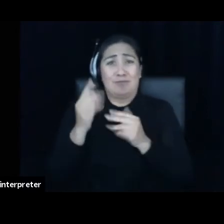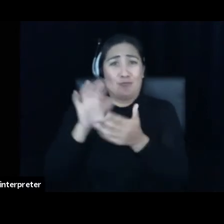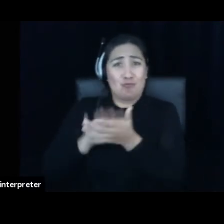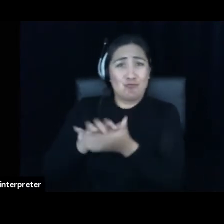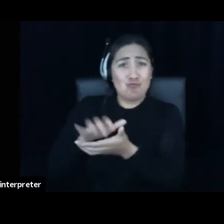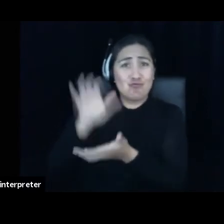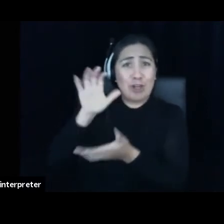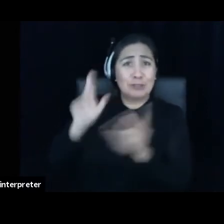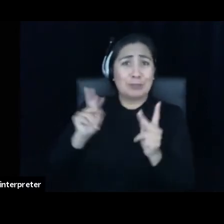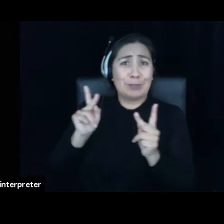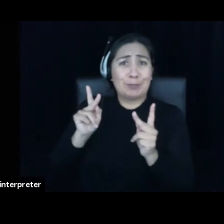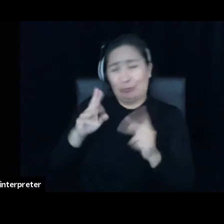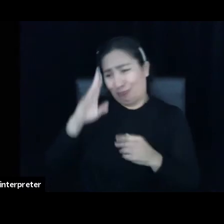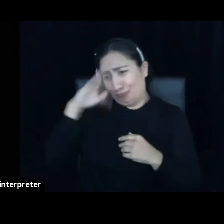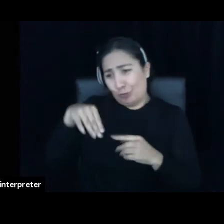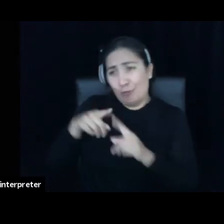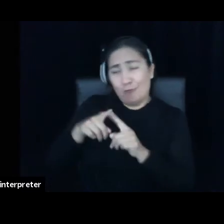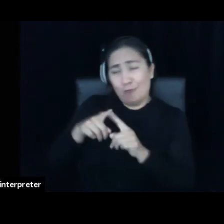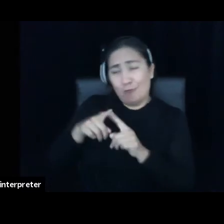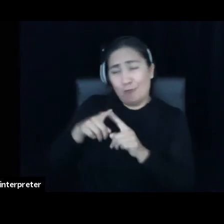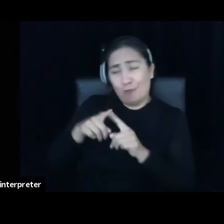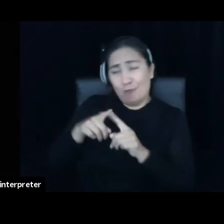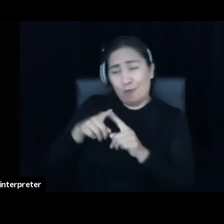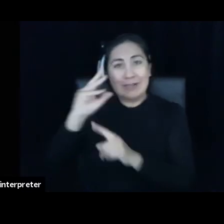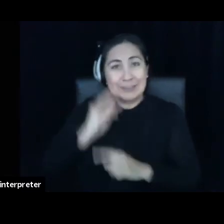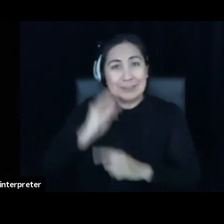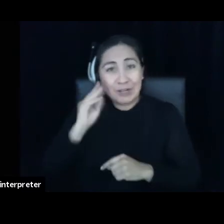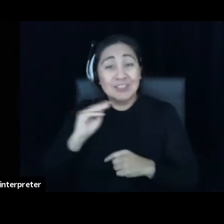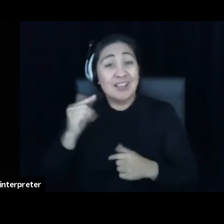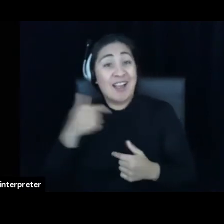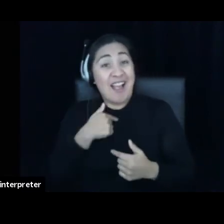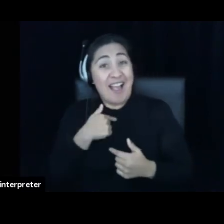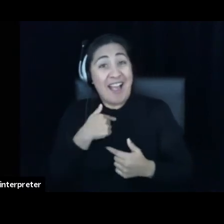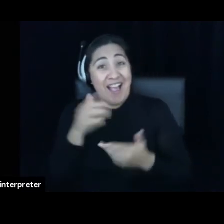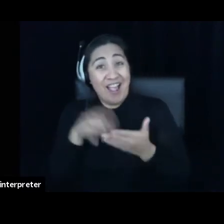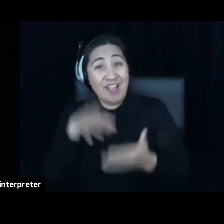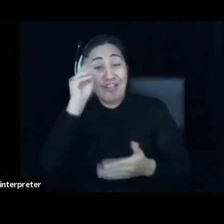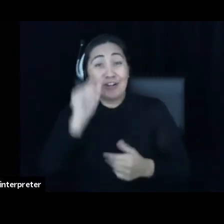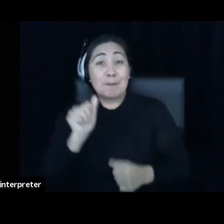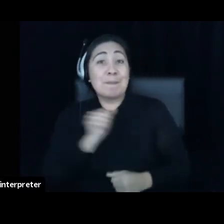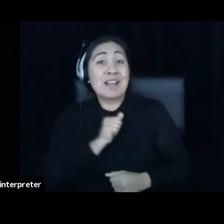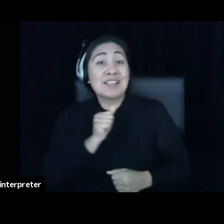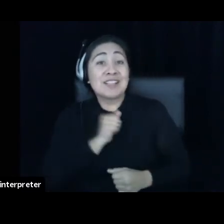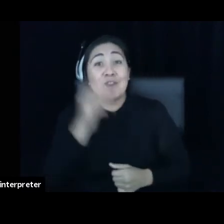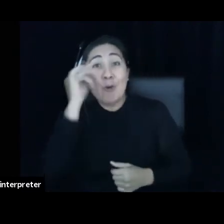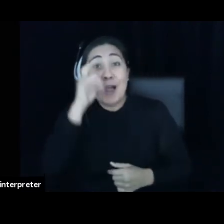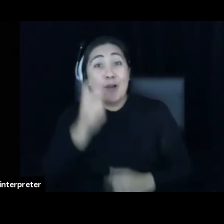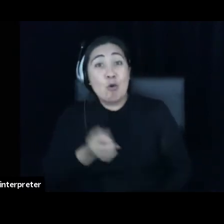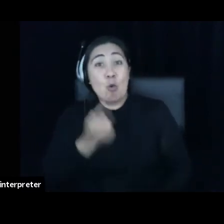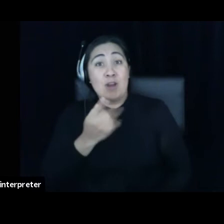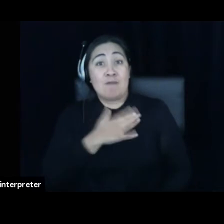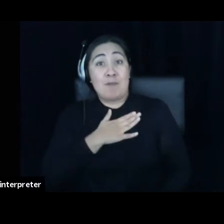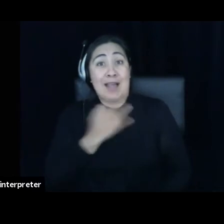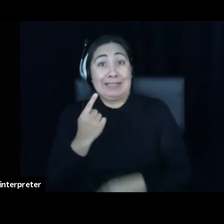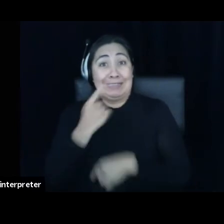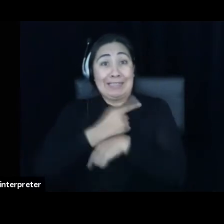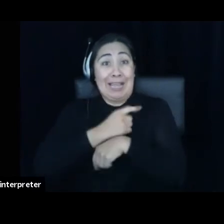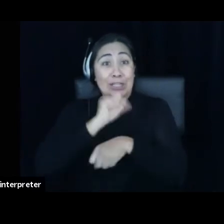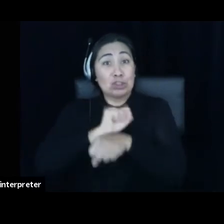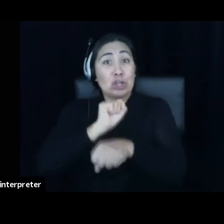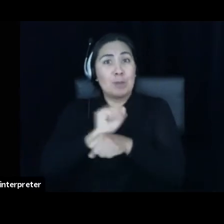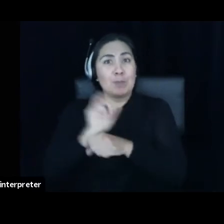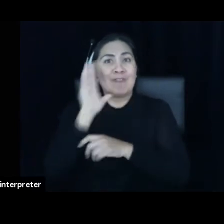from experience. I learned it myself because one of my day jobs was working for a